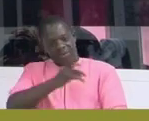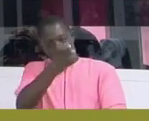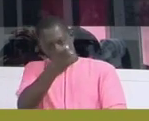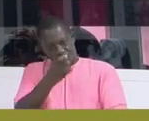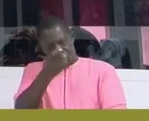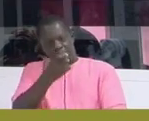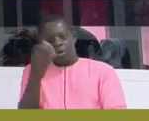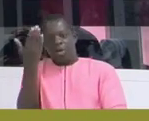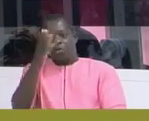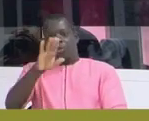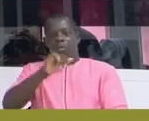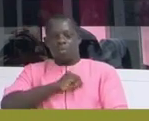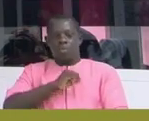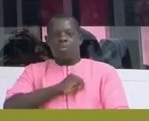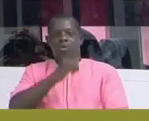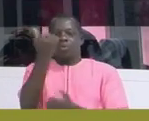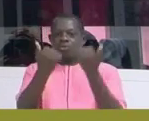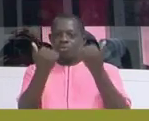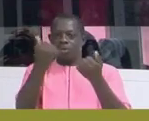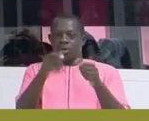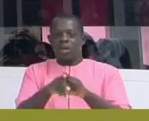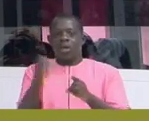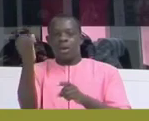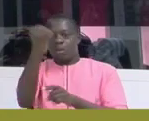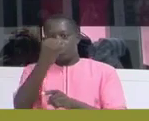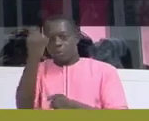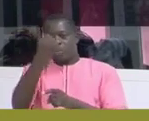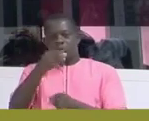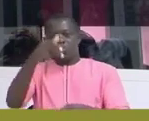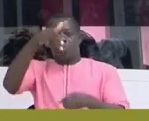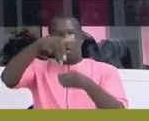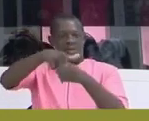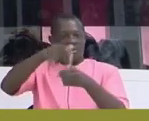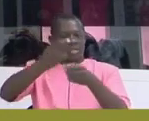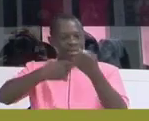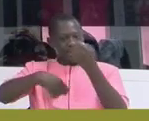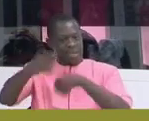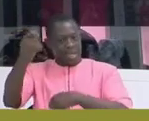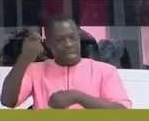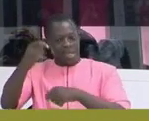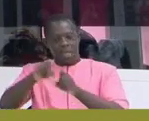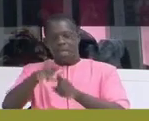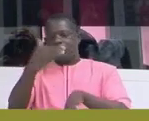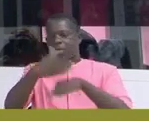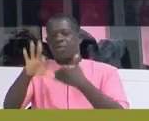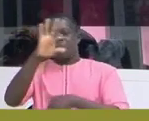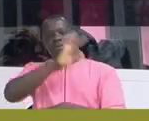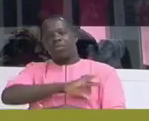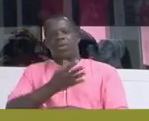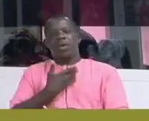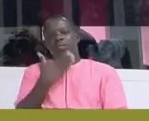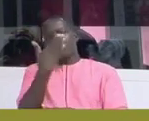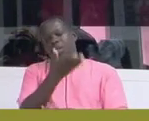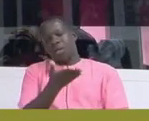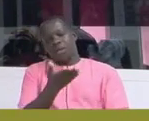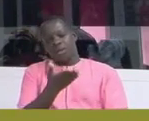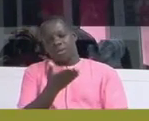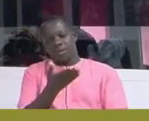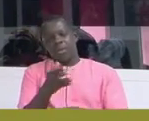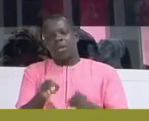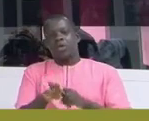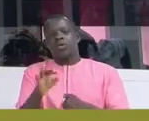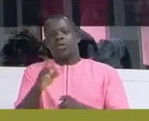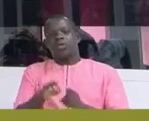the drivers used to have something they steal from their vehicles. They sell gas oil which we never have.